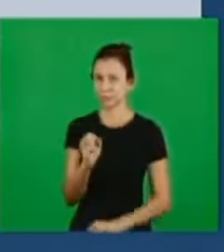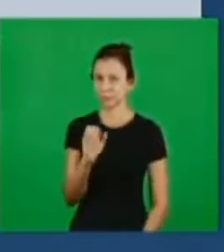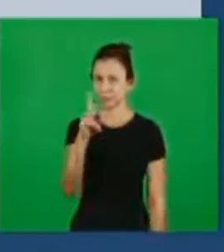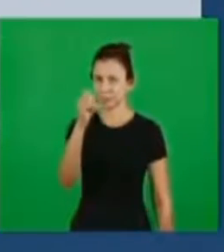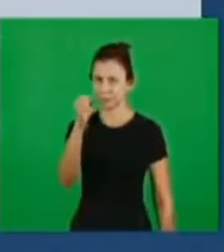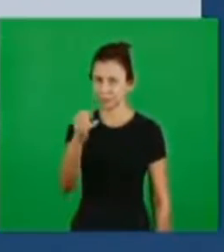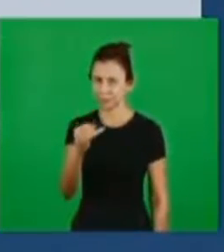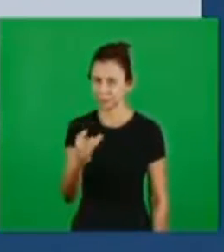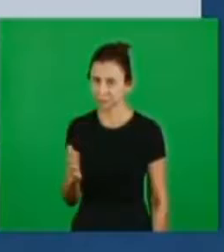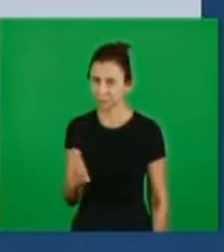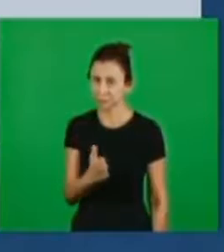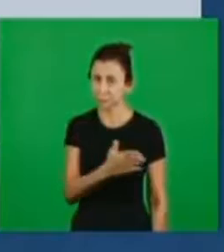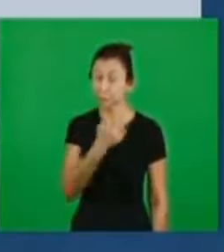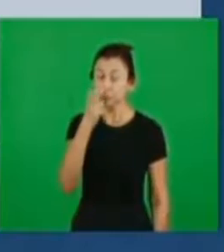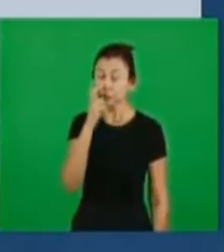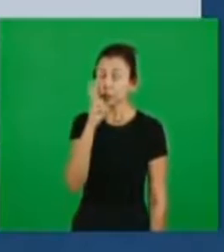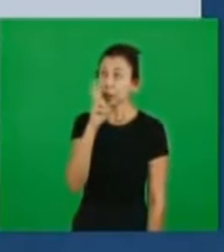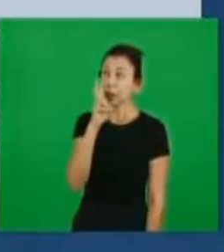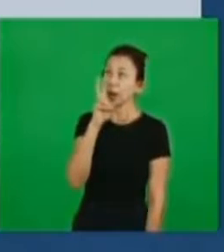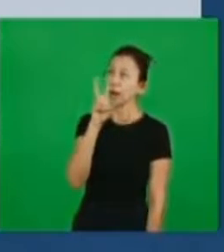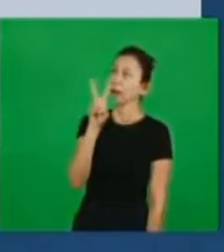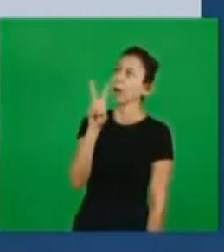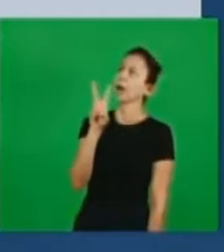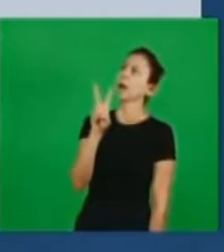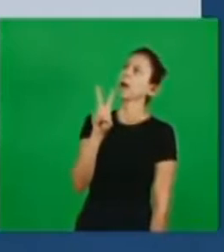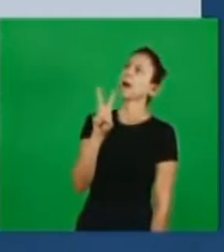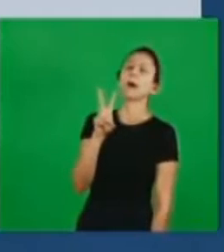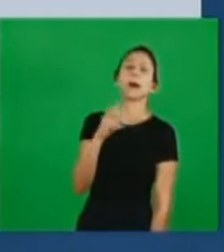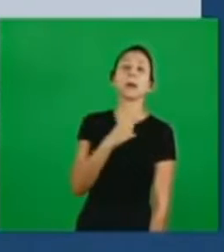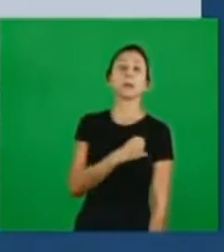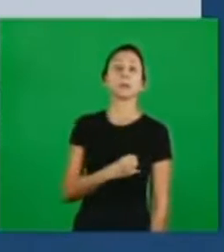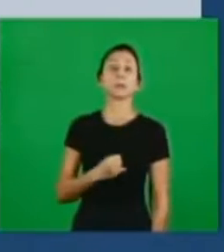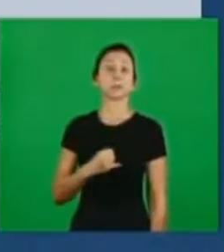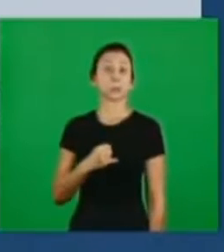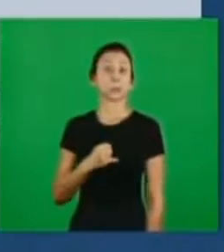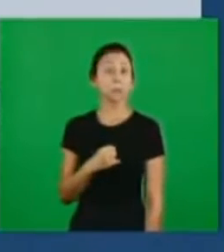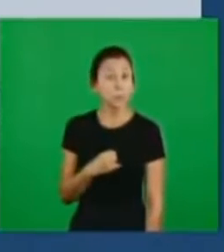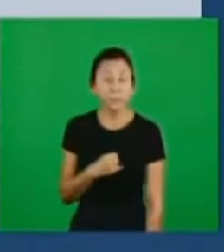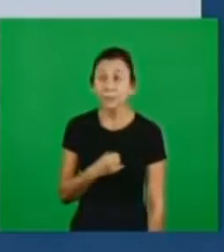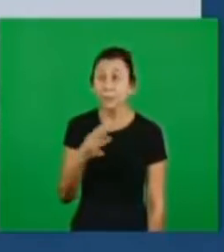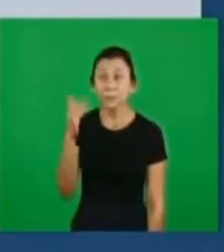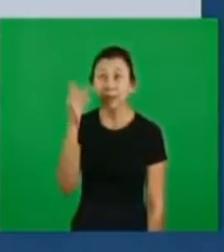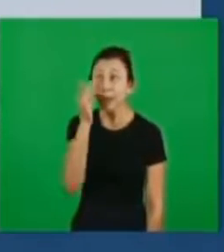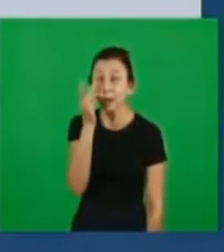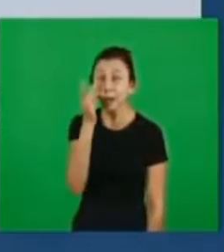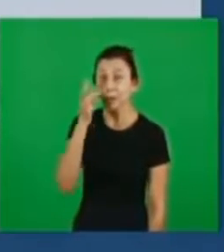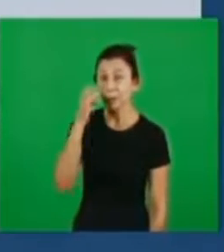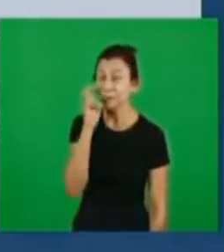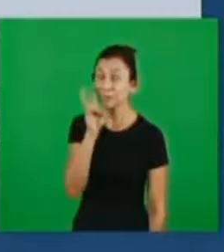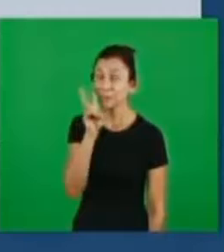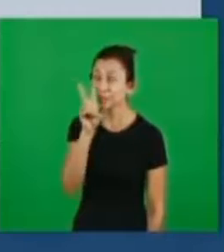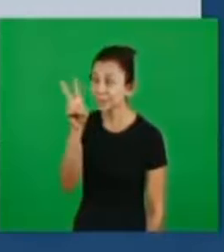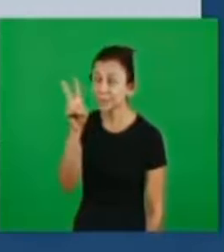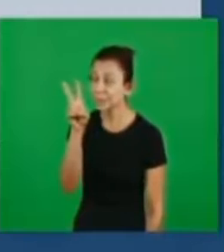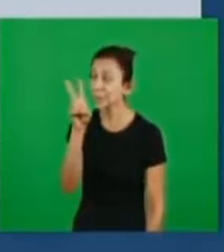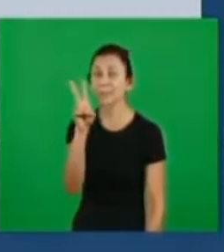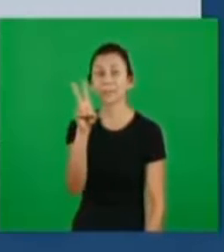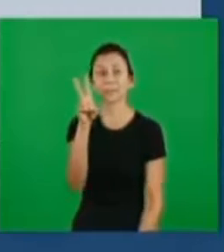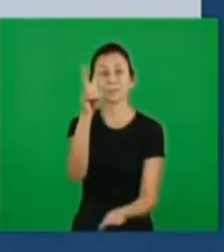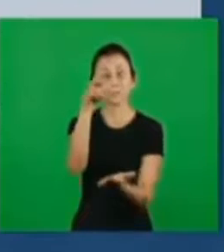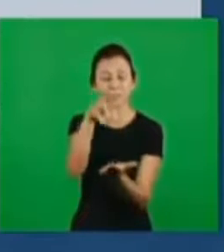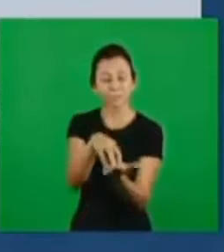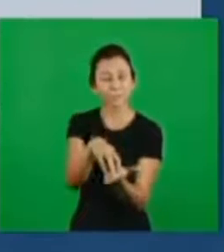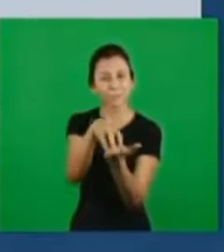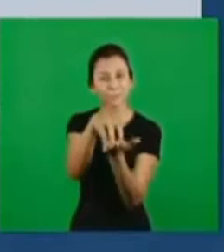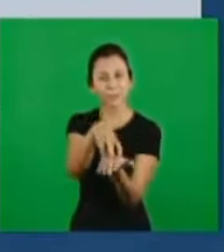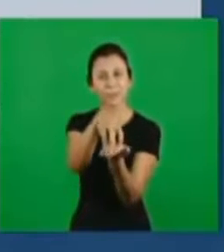stars. This is the next question. So this was a contemplative vision, because John was contemplating Jesus